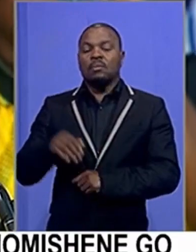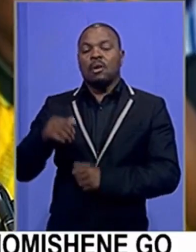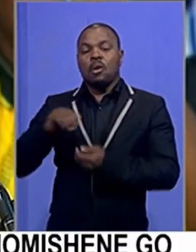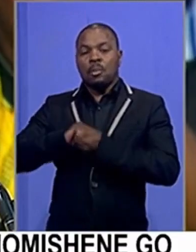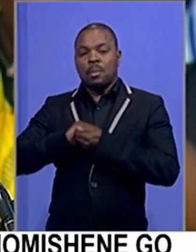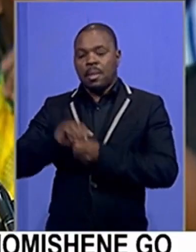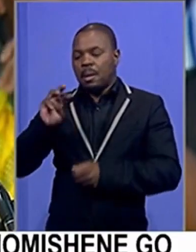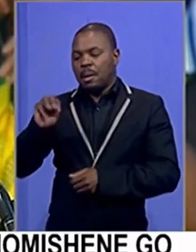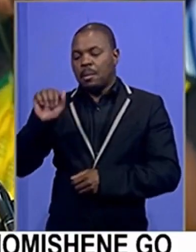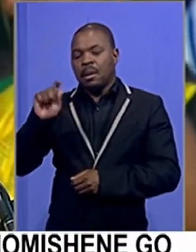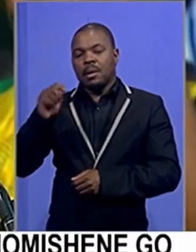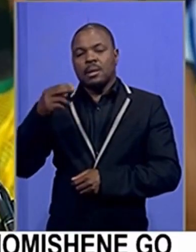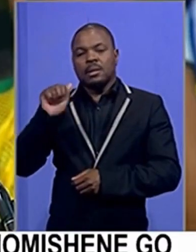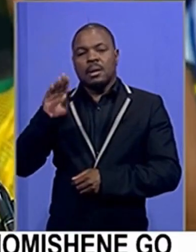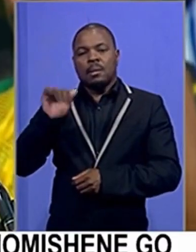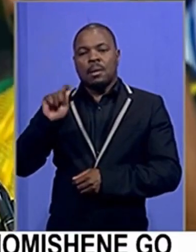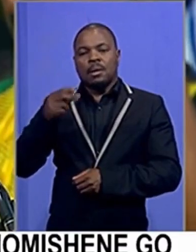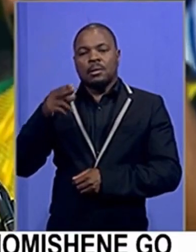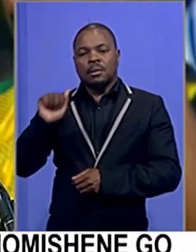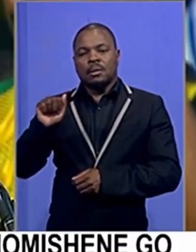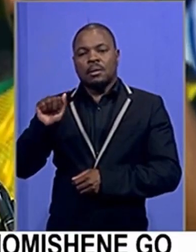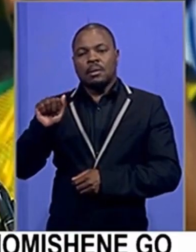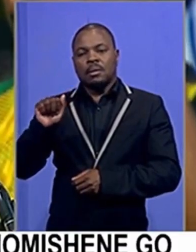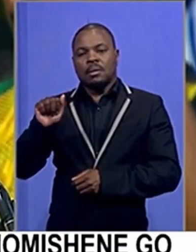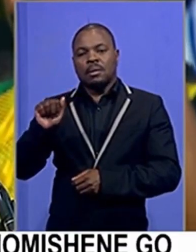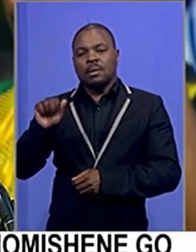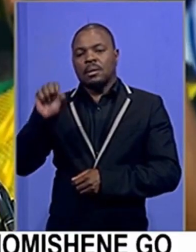Comrade Matabata Stanley,